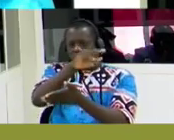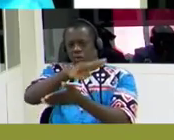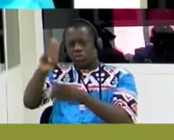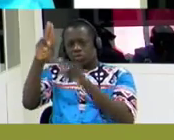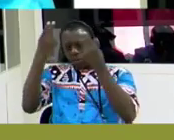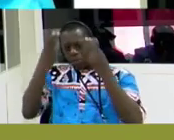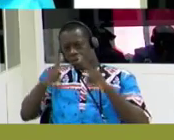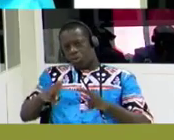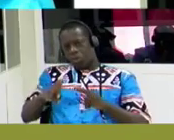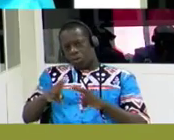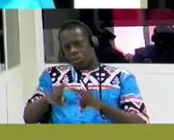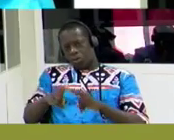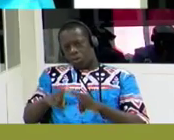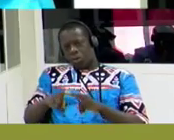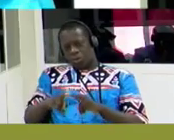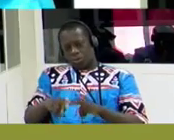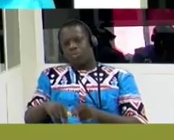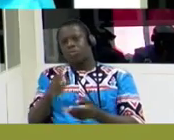Yeah, I know.